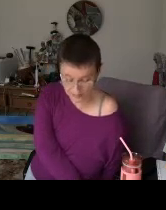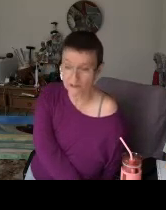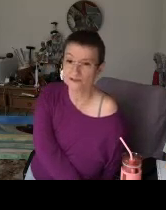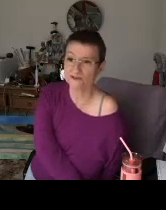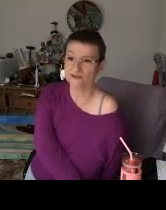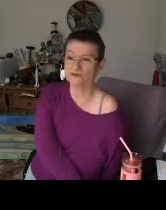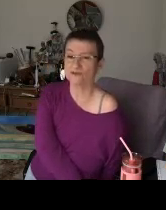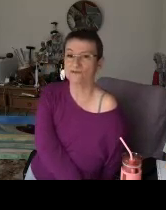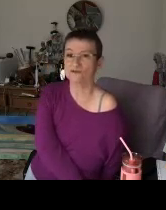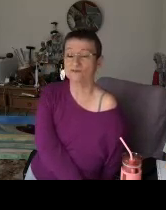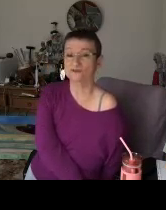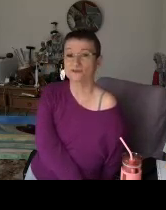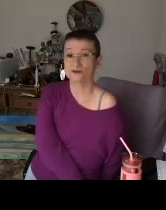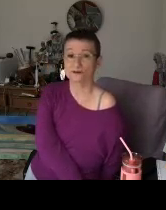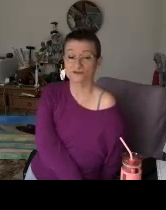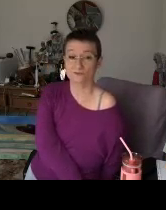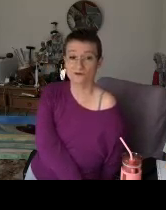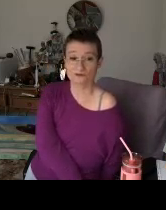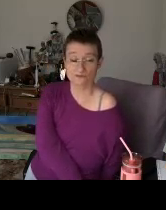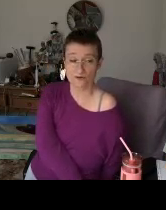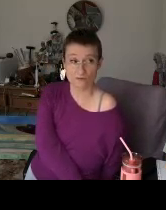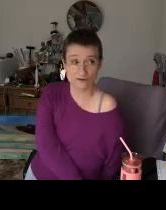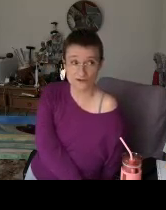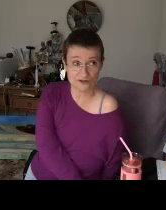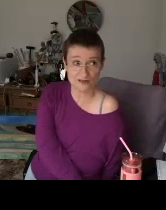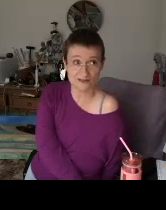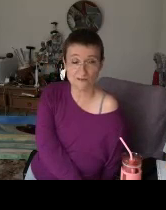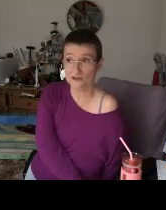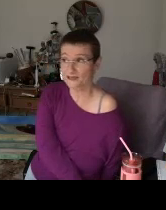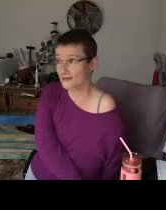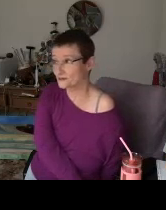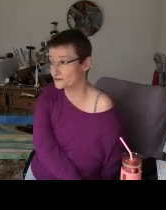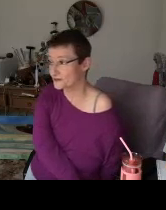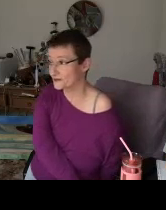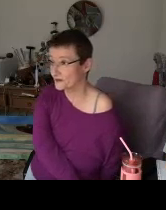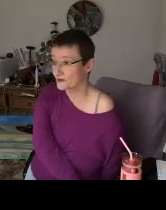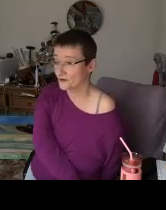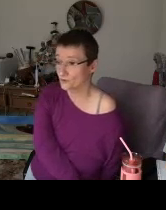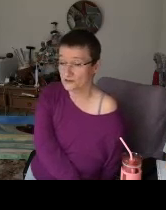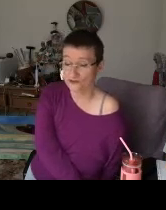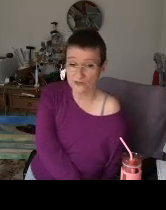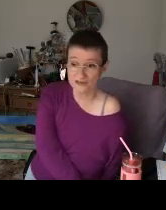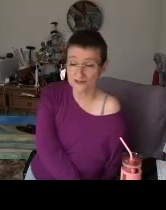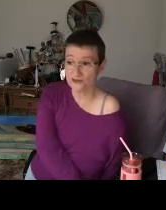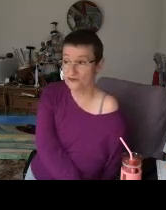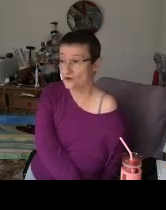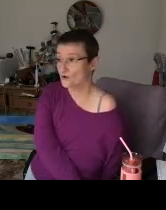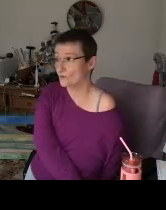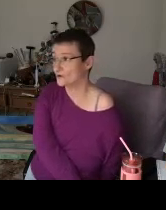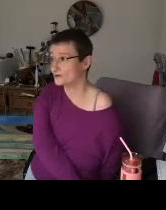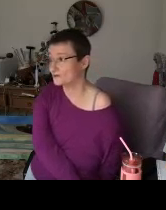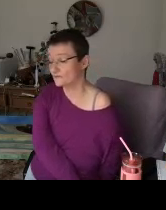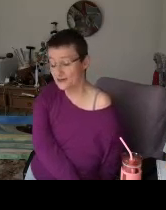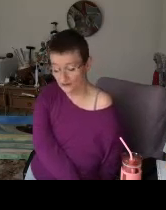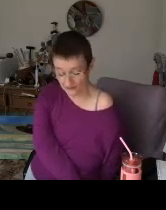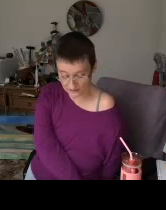learning disability studio groups across the world. We've got one in Australia, one in Canada, one in Sweden,